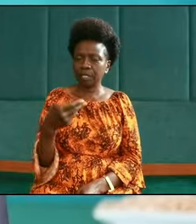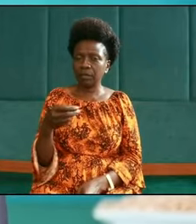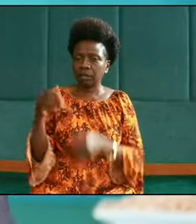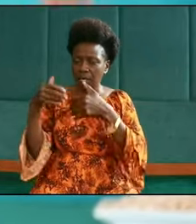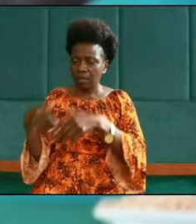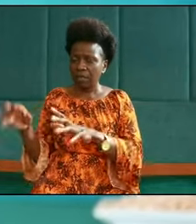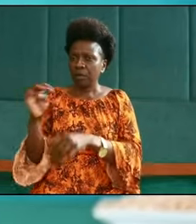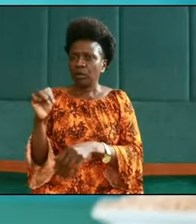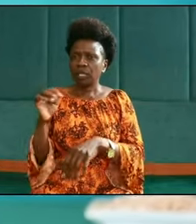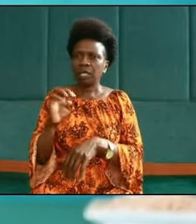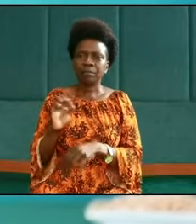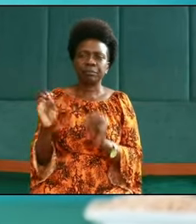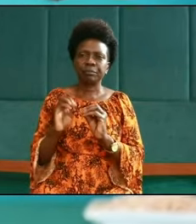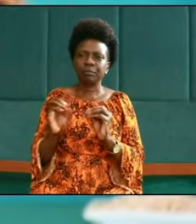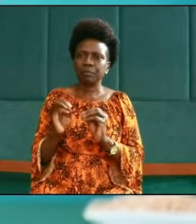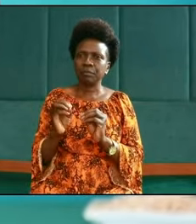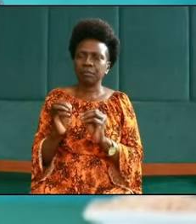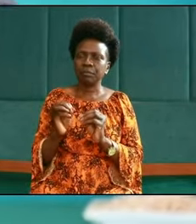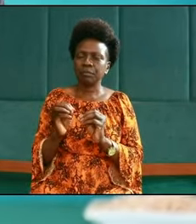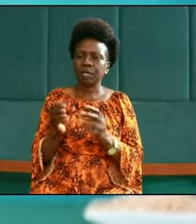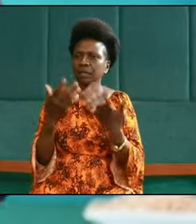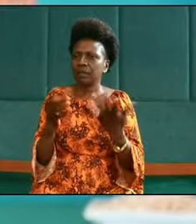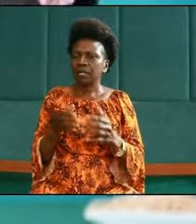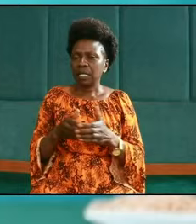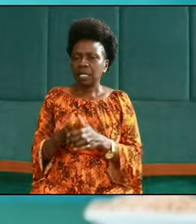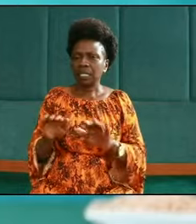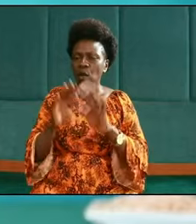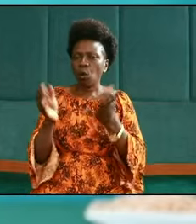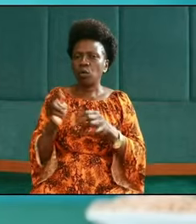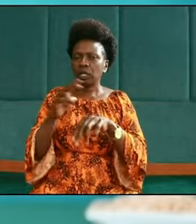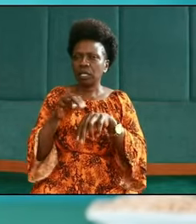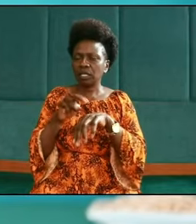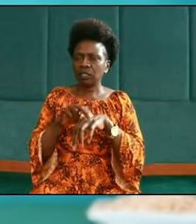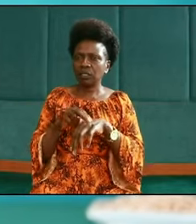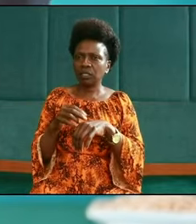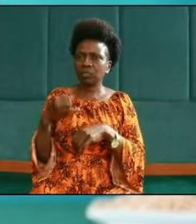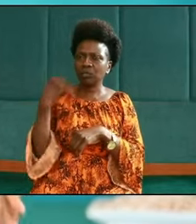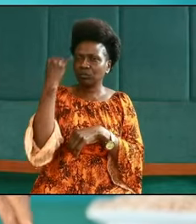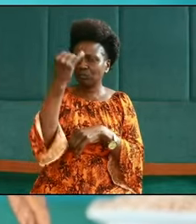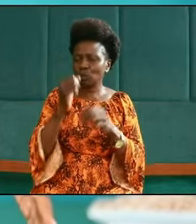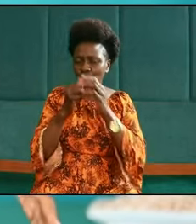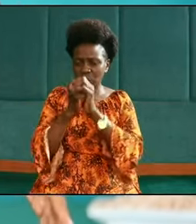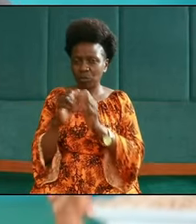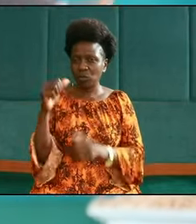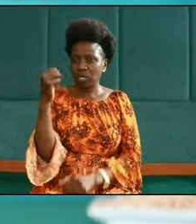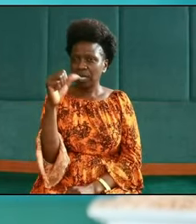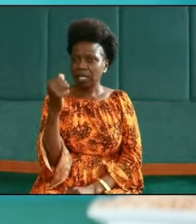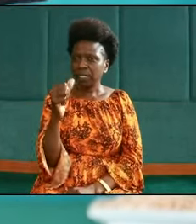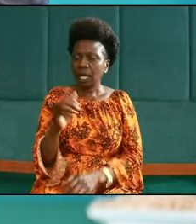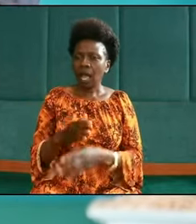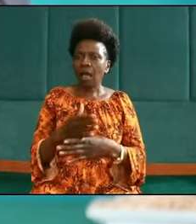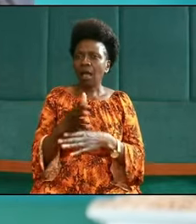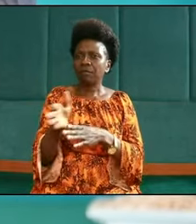him, despite leading the entire nation into idolatry, yet